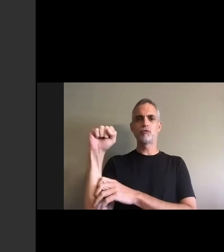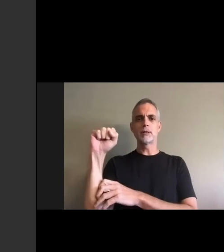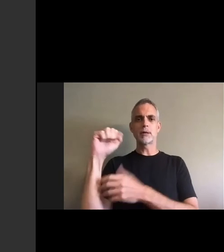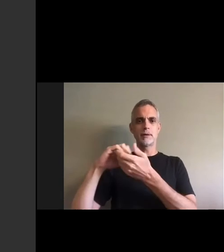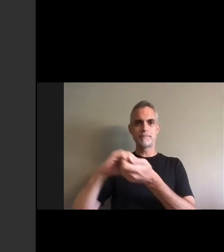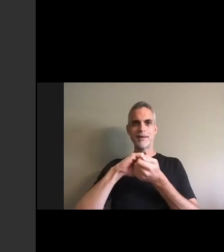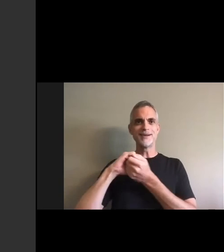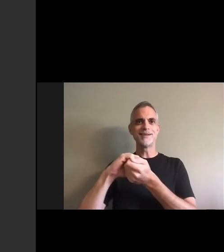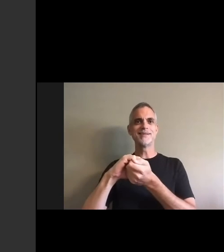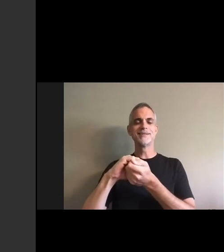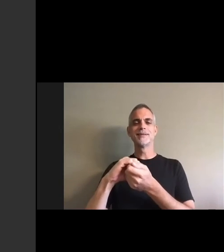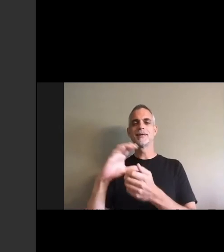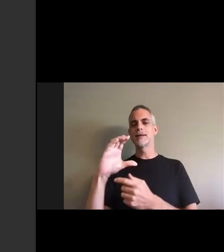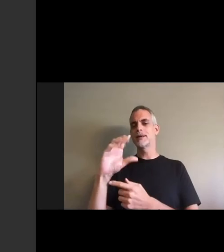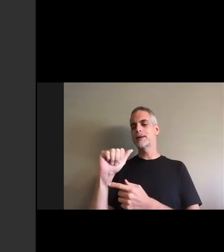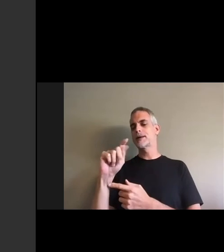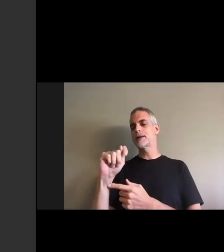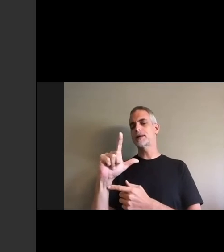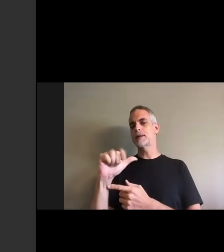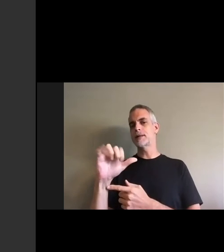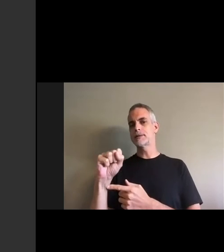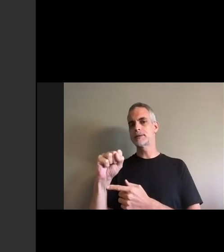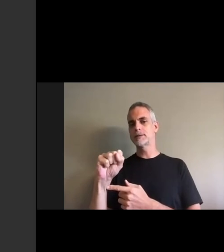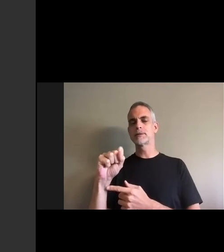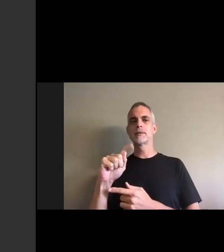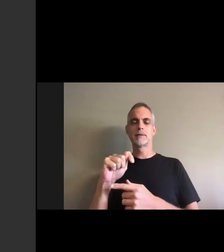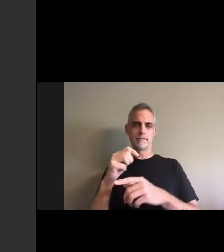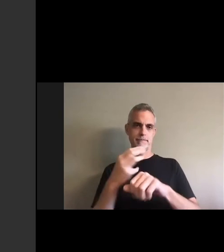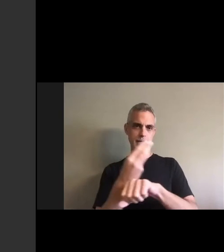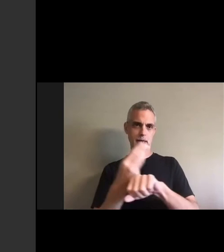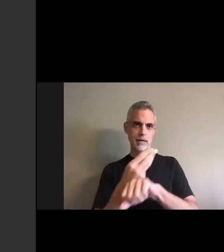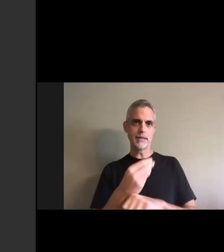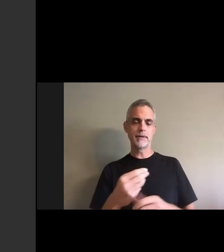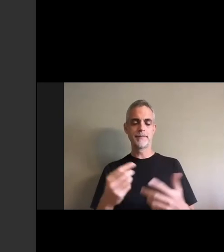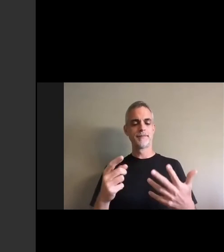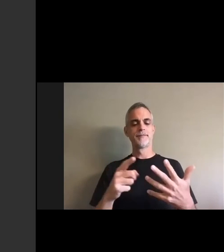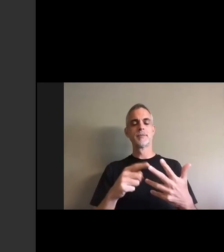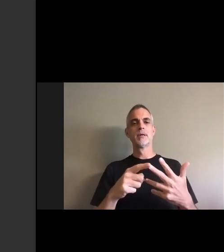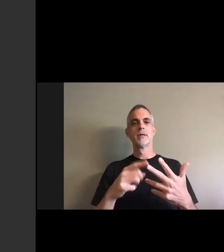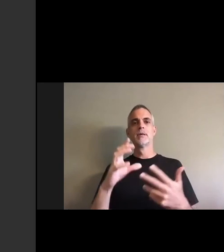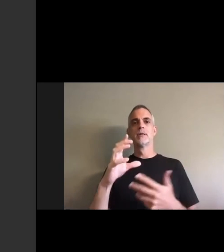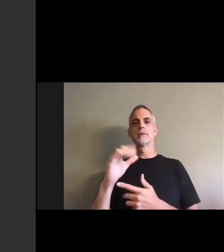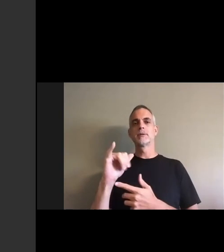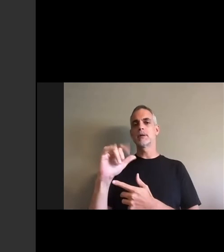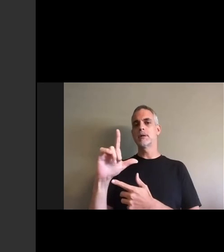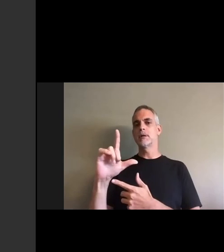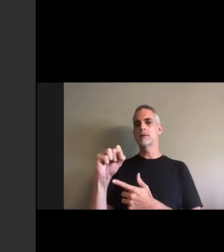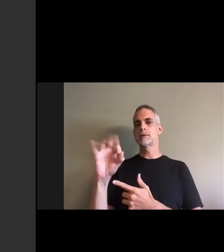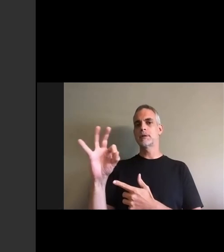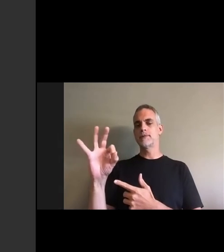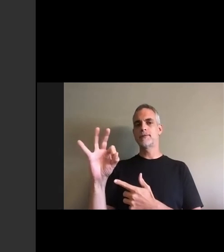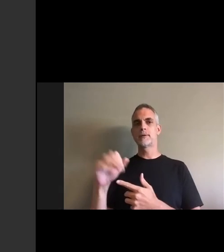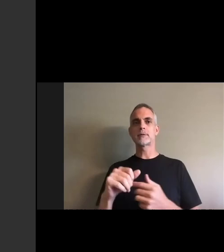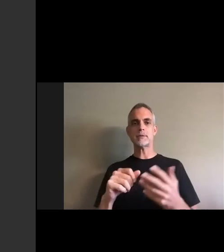also thank Radical Partners and Catalyst Miami, also the Center